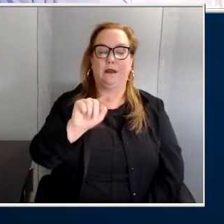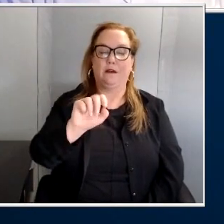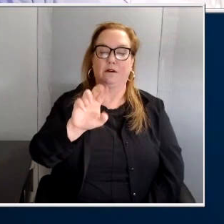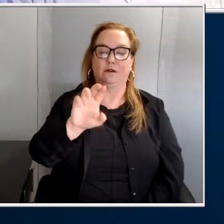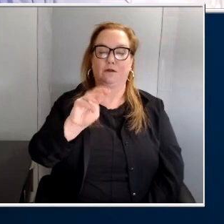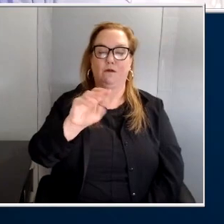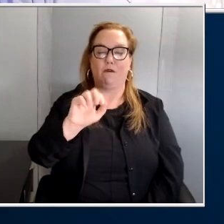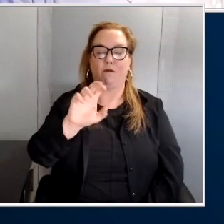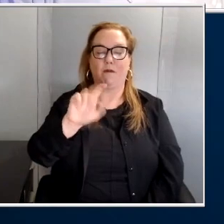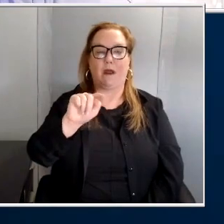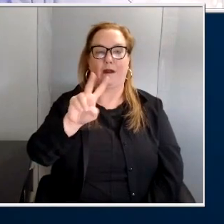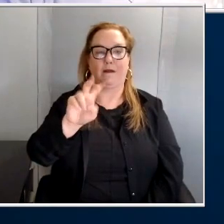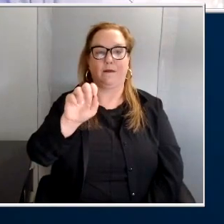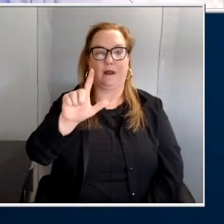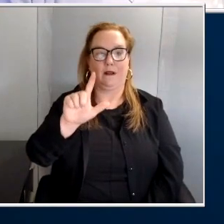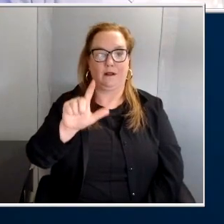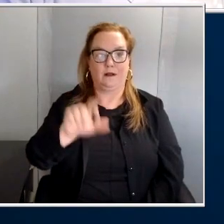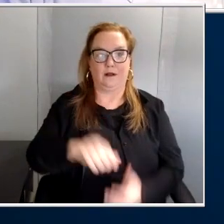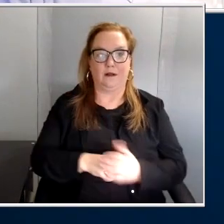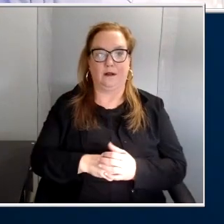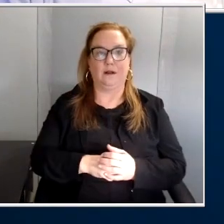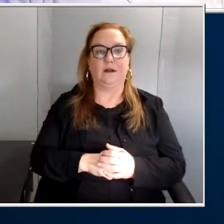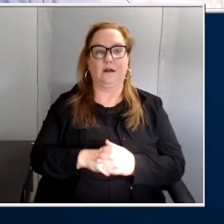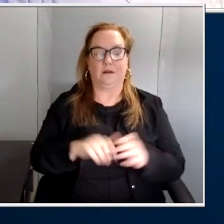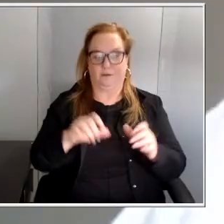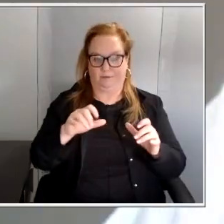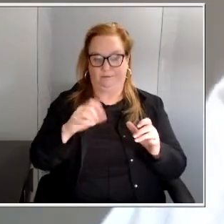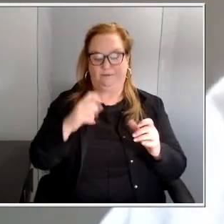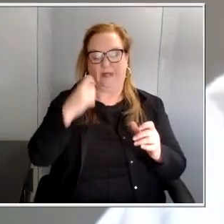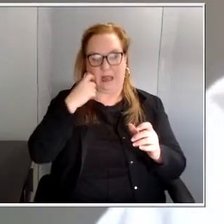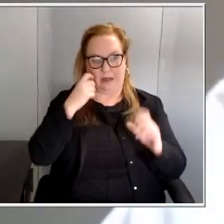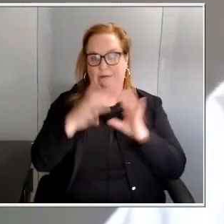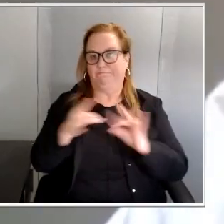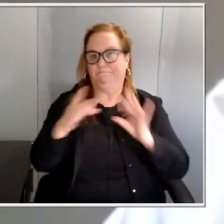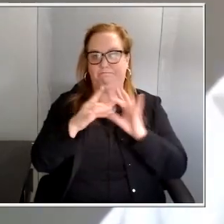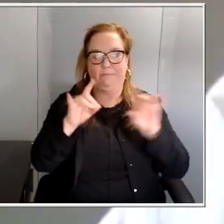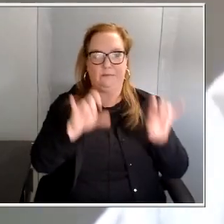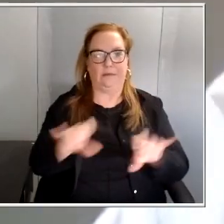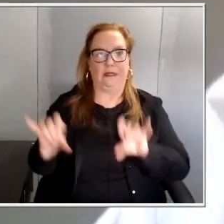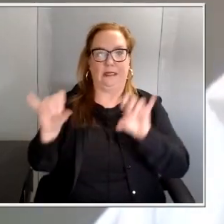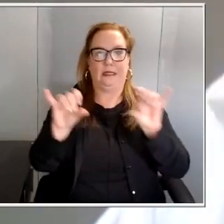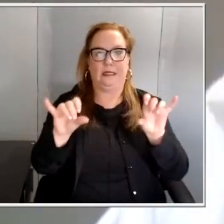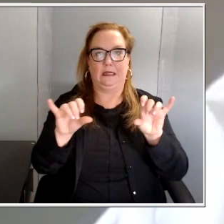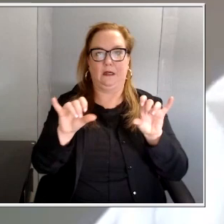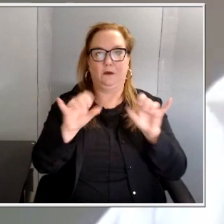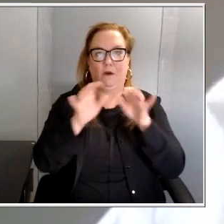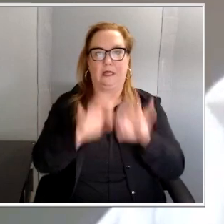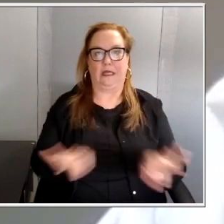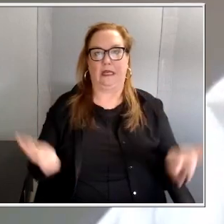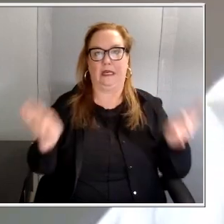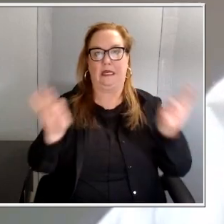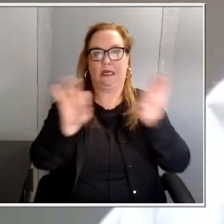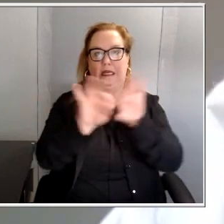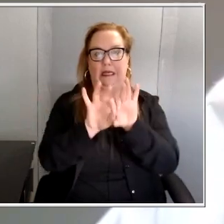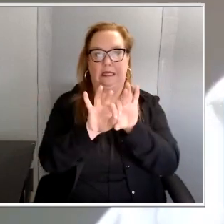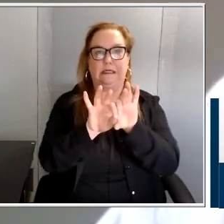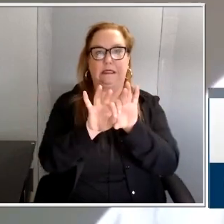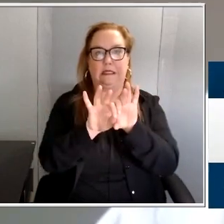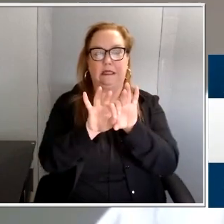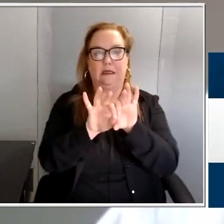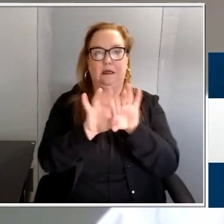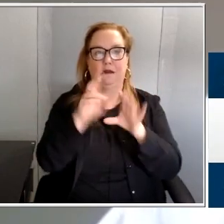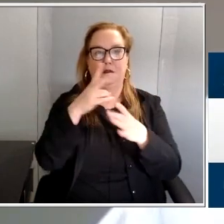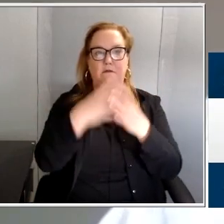sir? I'd have to echo what my colleagues have said. One of the keys, I think, is something that